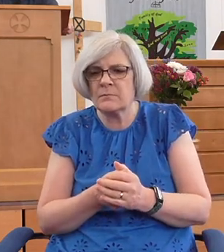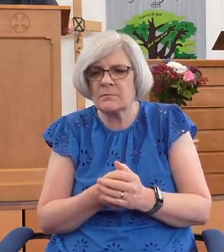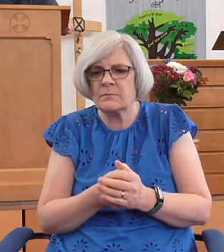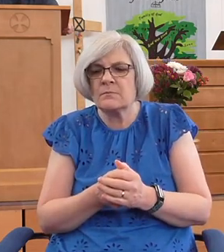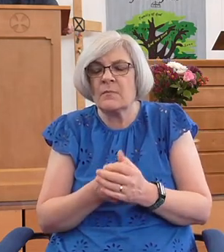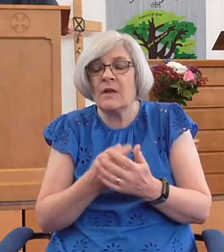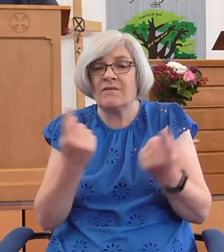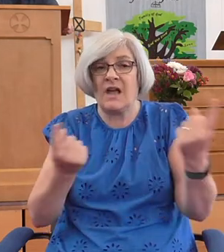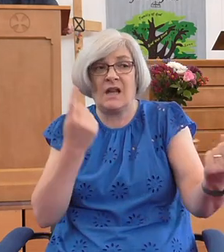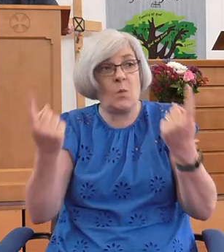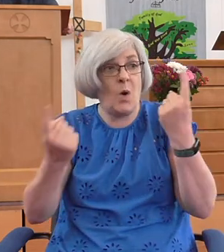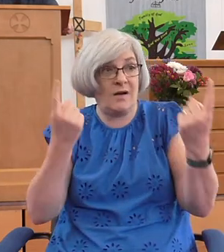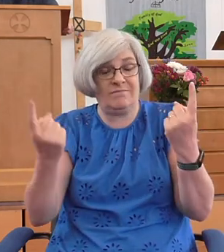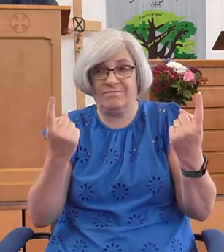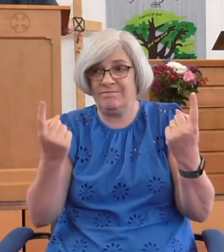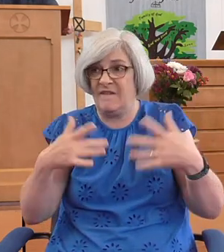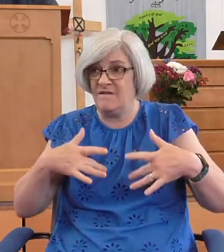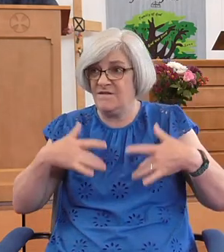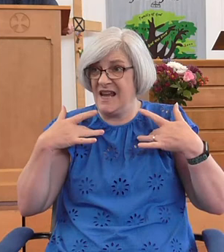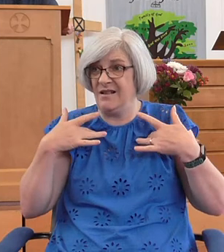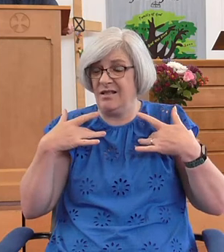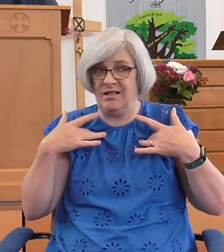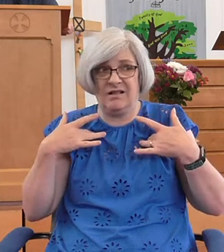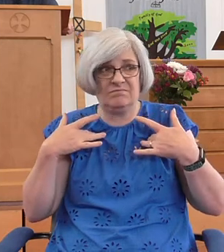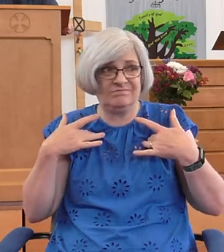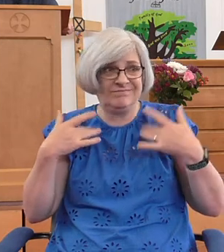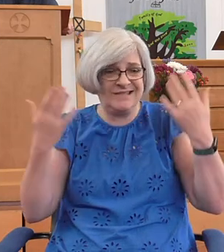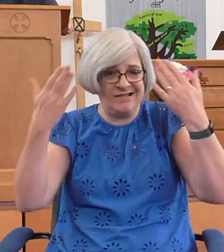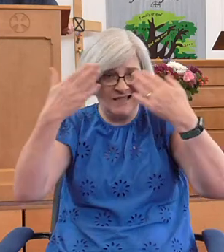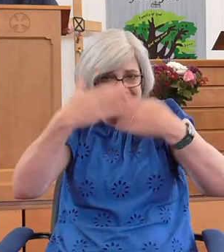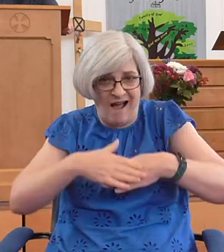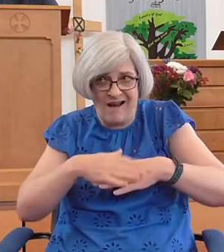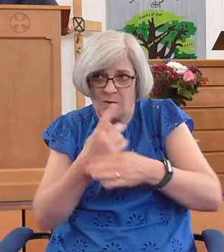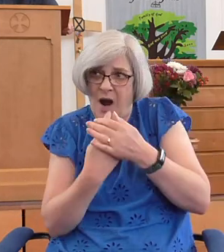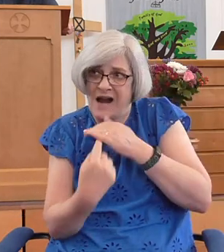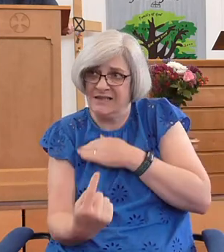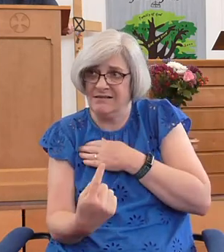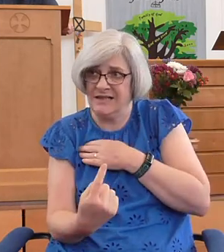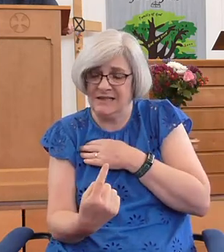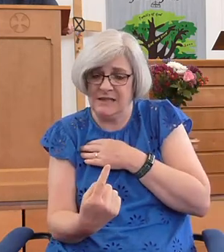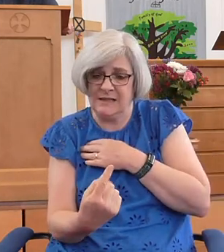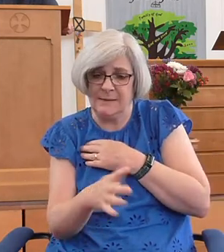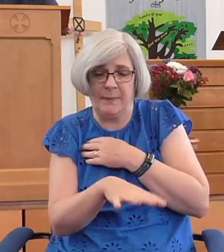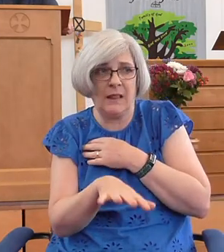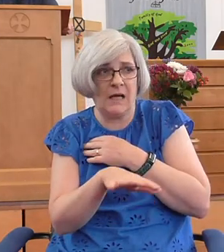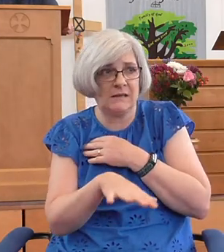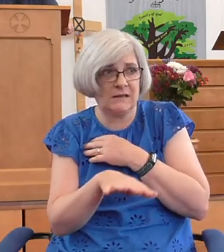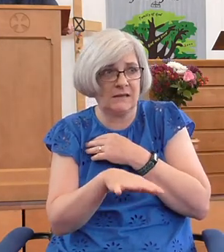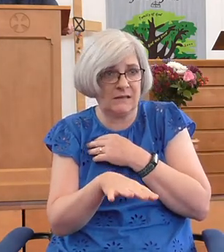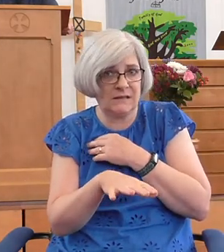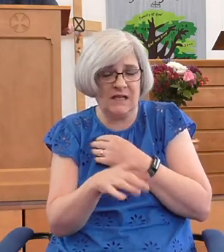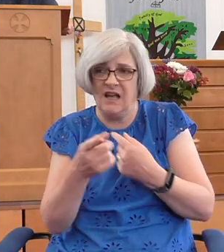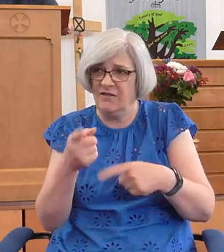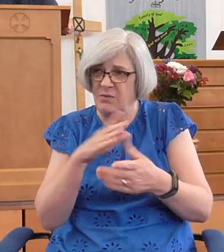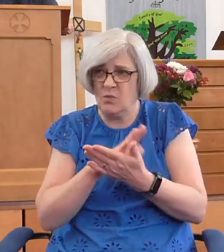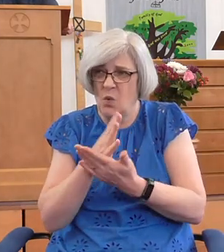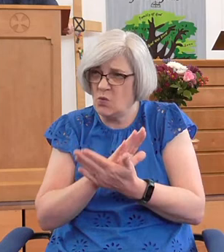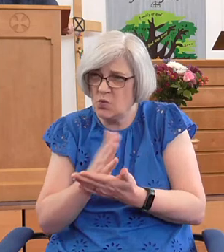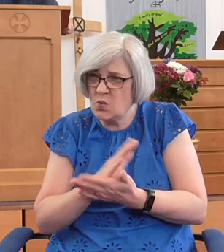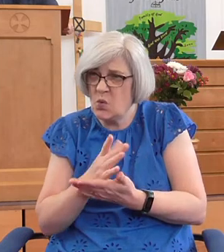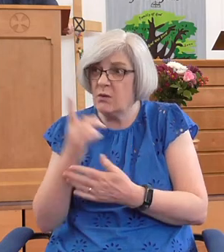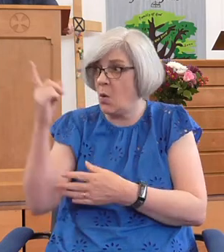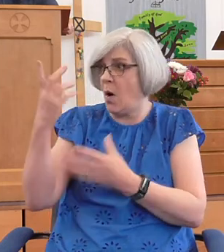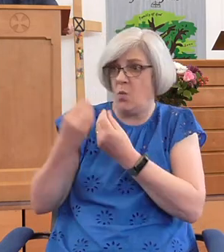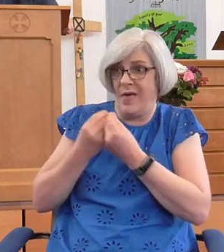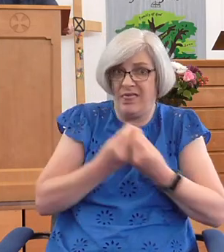But if any of us ever find ourselves in a dark or isolated place where we are uncertain whether God is